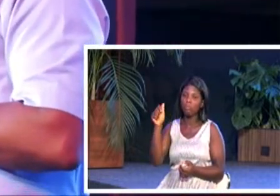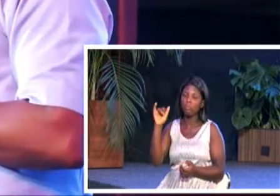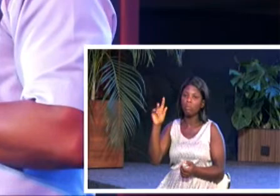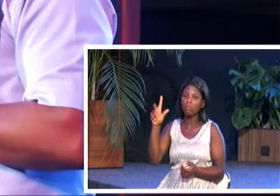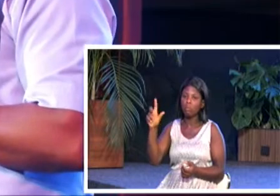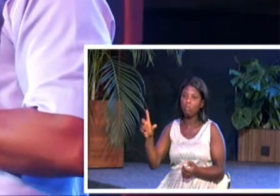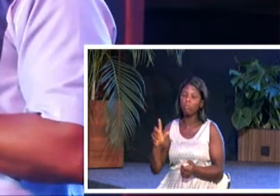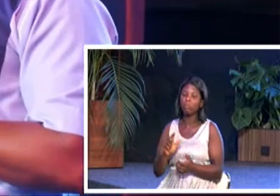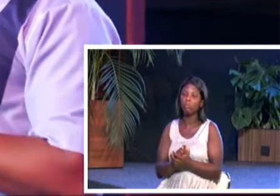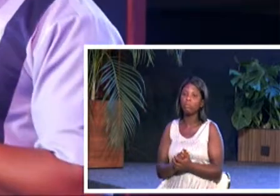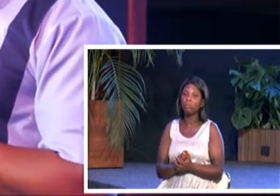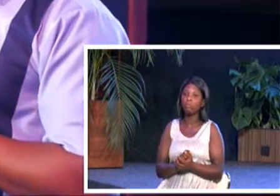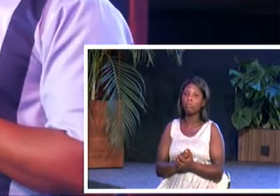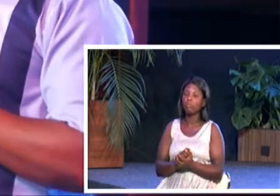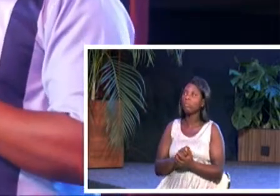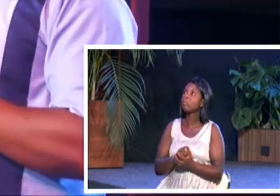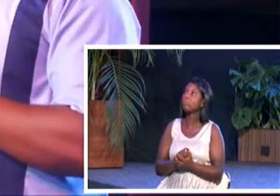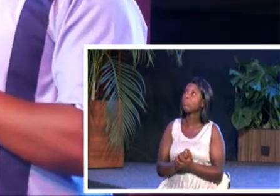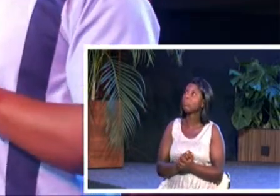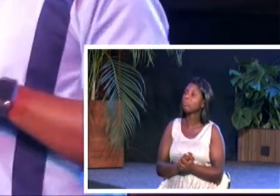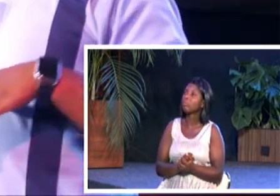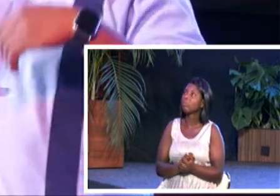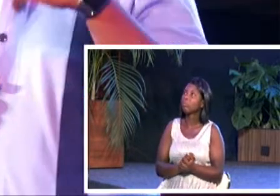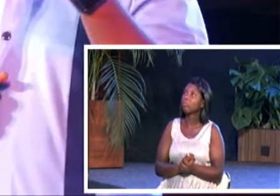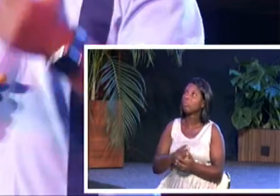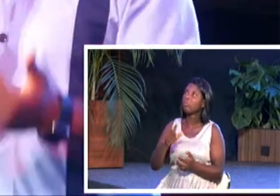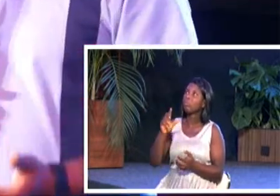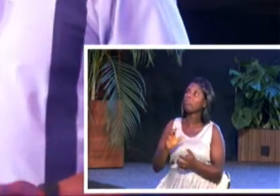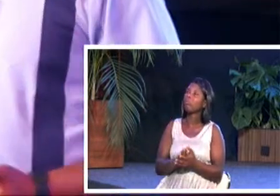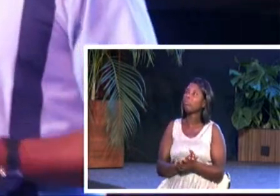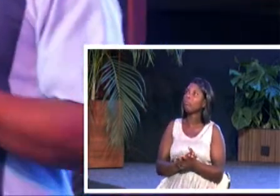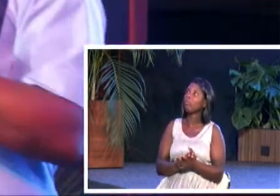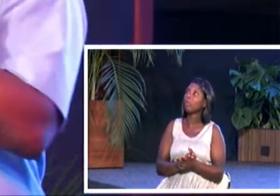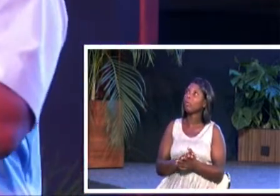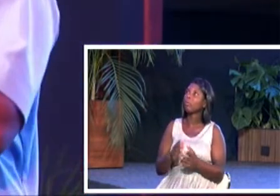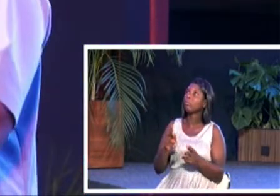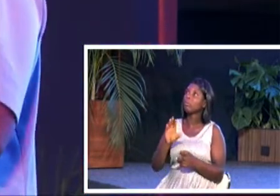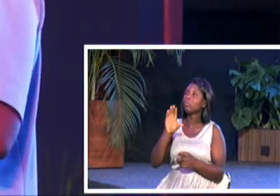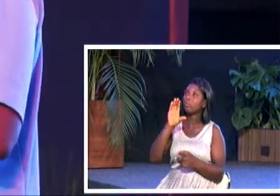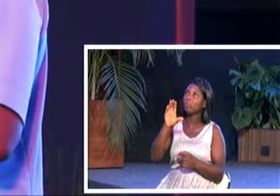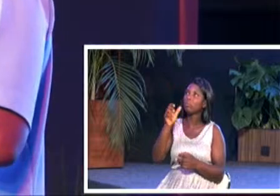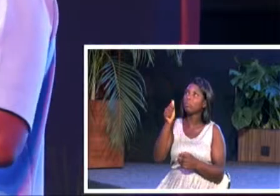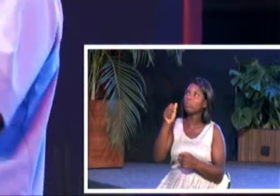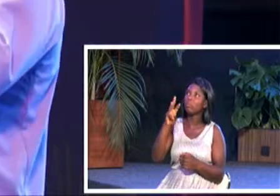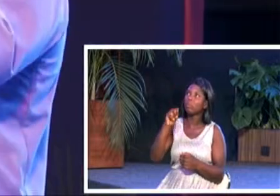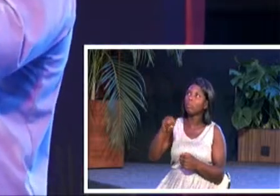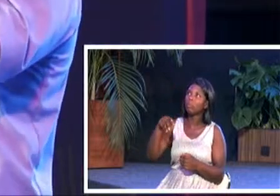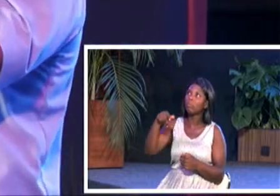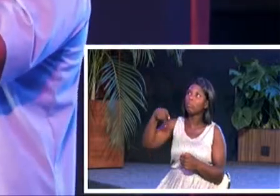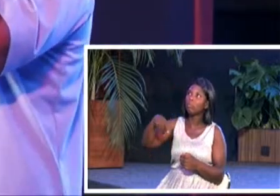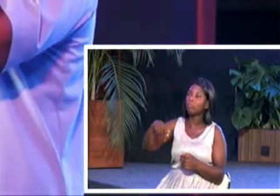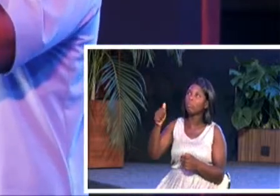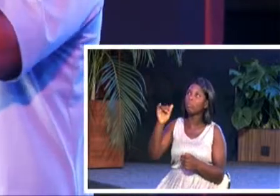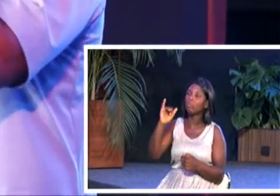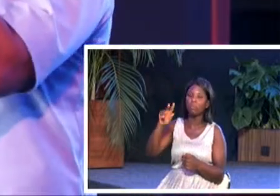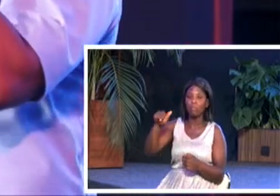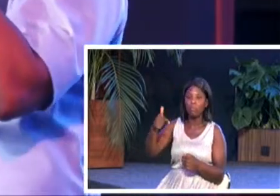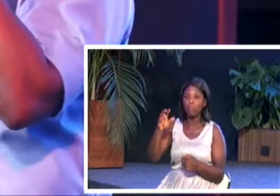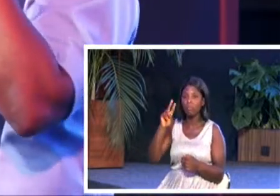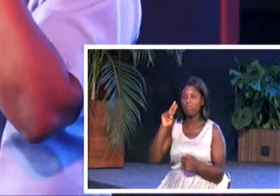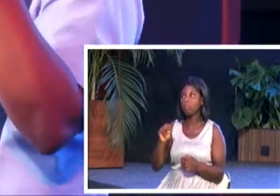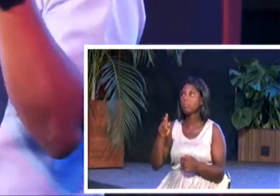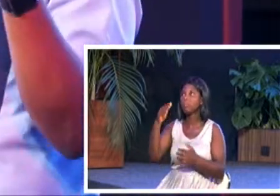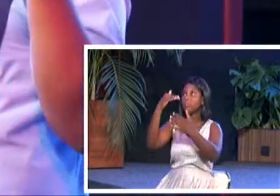Then we have campaign. When you are running campaigns, it's also very important. People are very